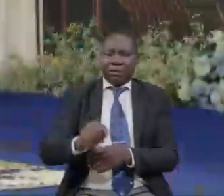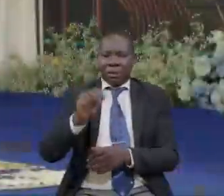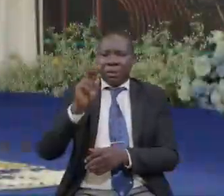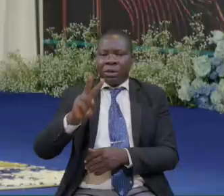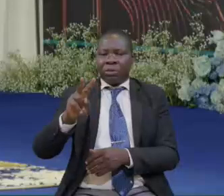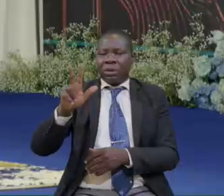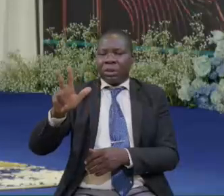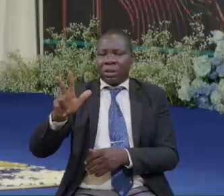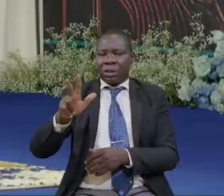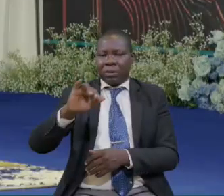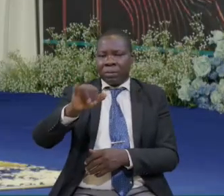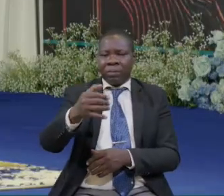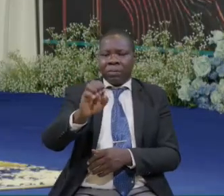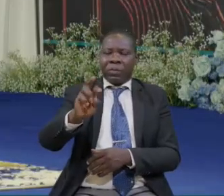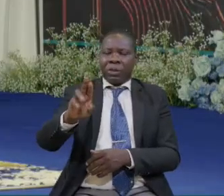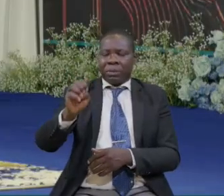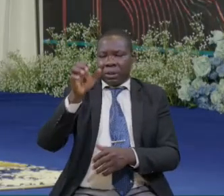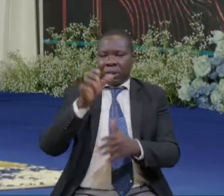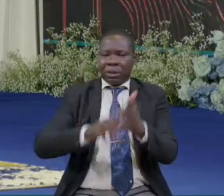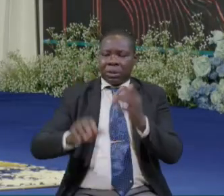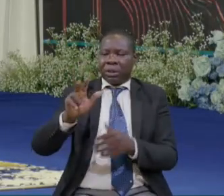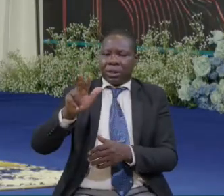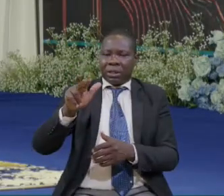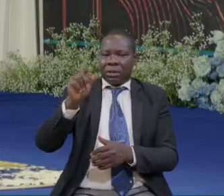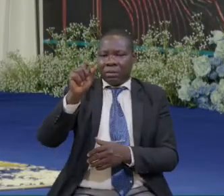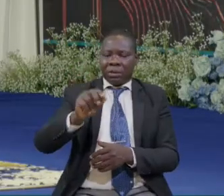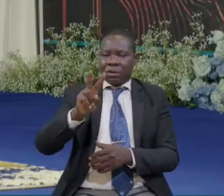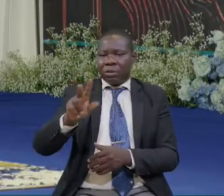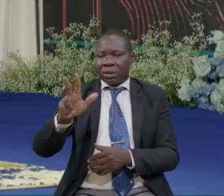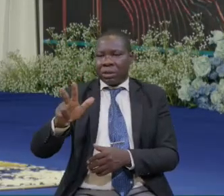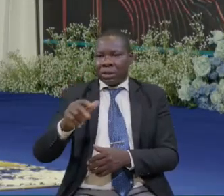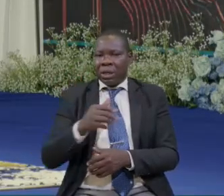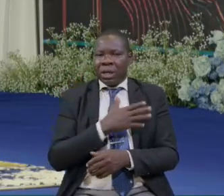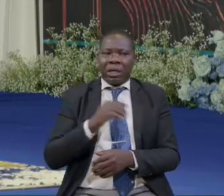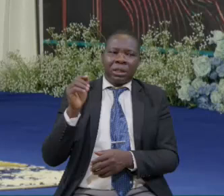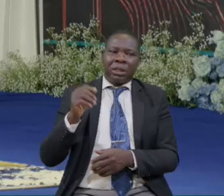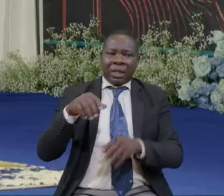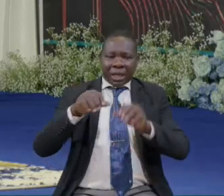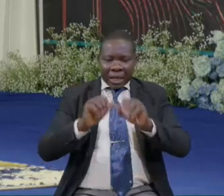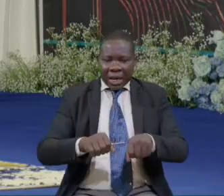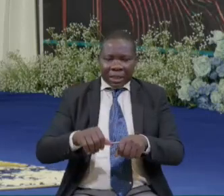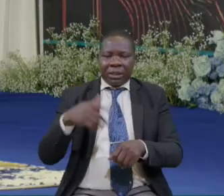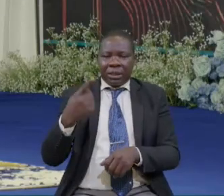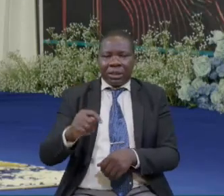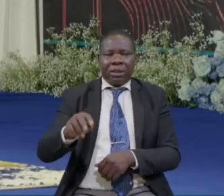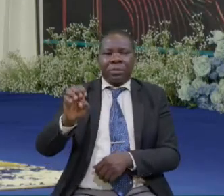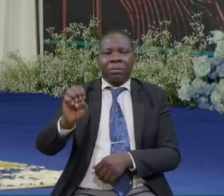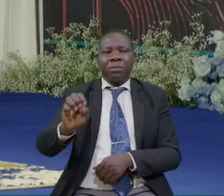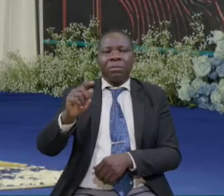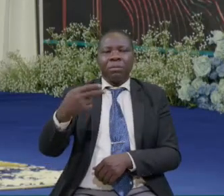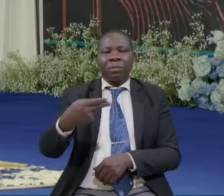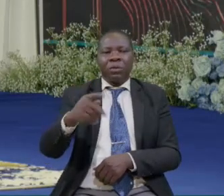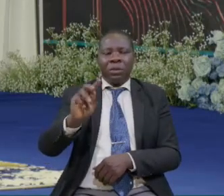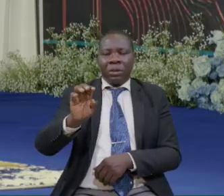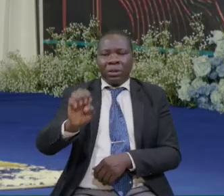verse 23, he says, can an Ethiopian change his skin? No, he